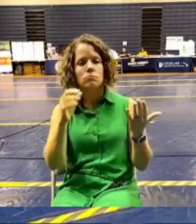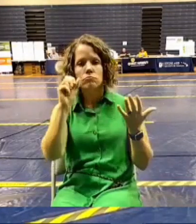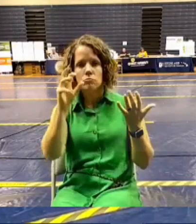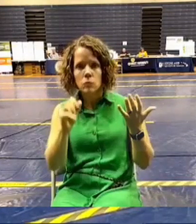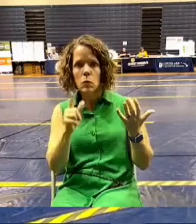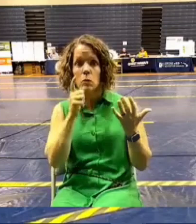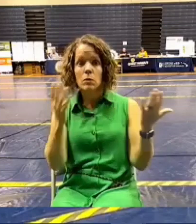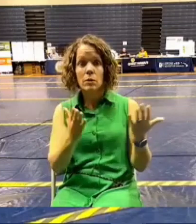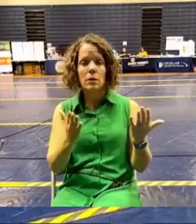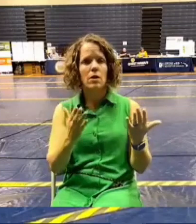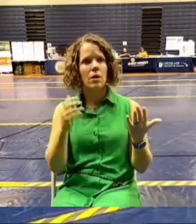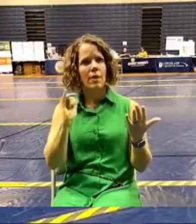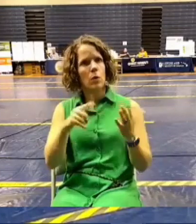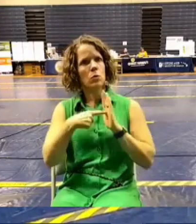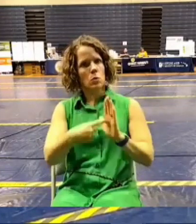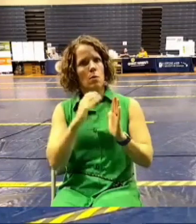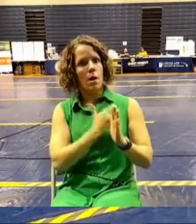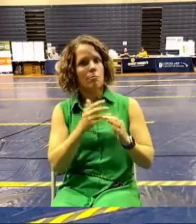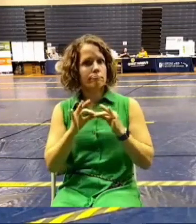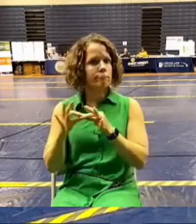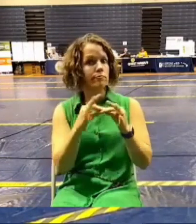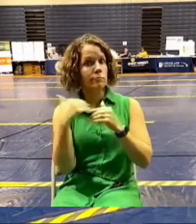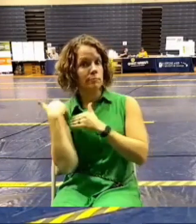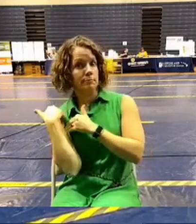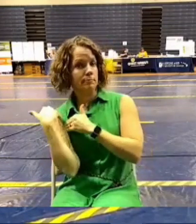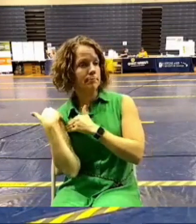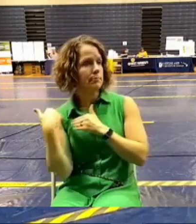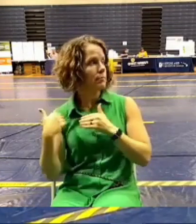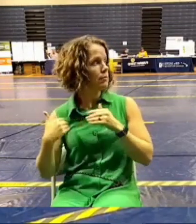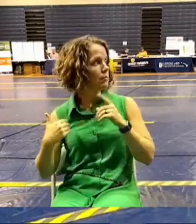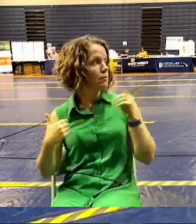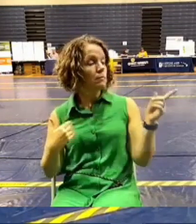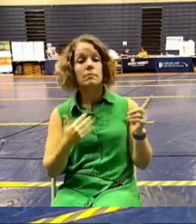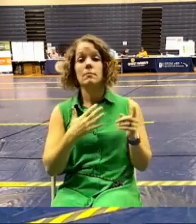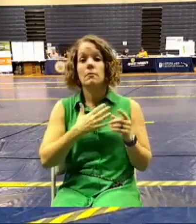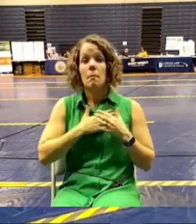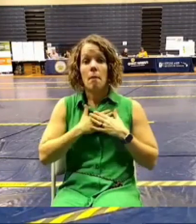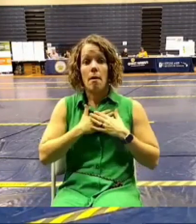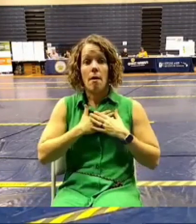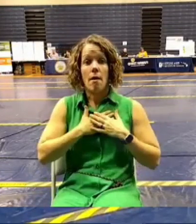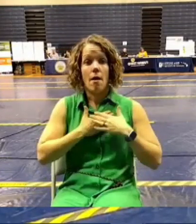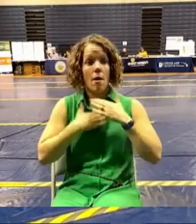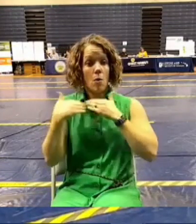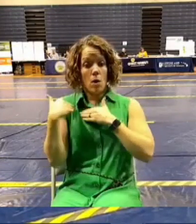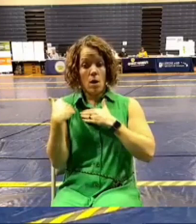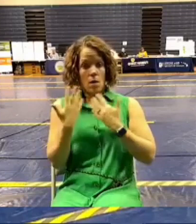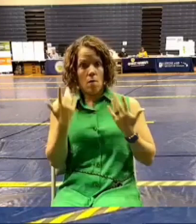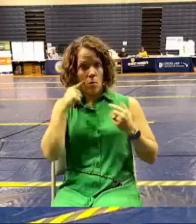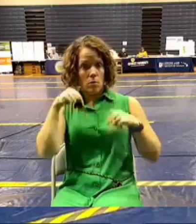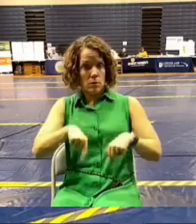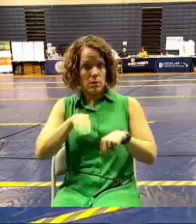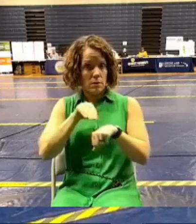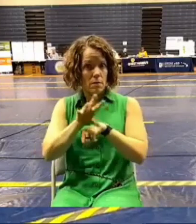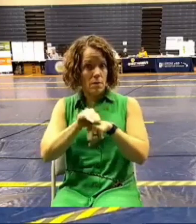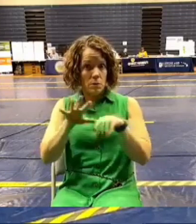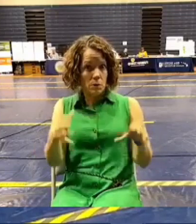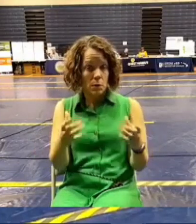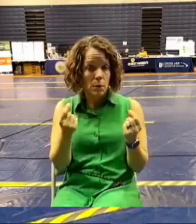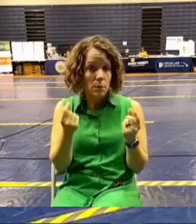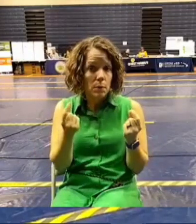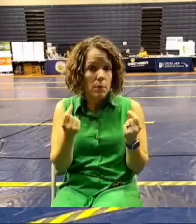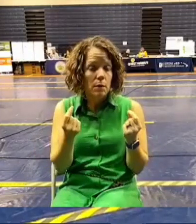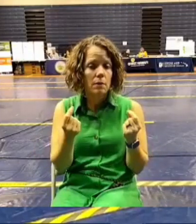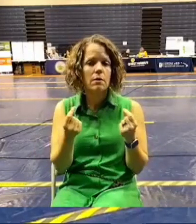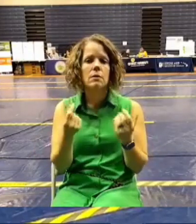now. So from the corner over here, within my kuleana of this advisory committee, I help to be